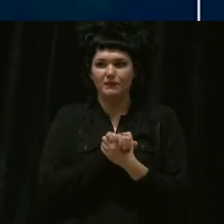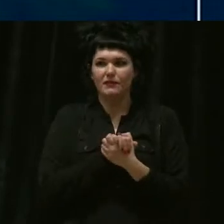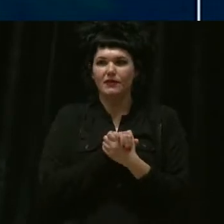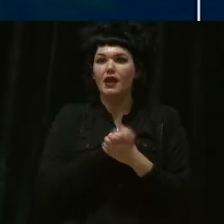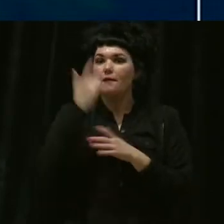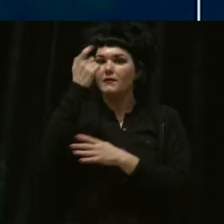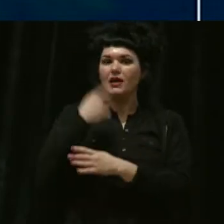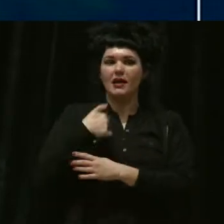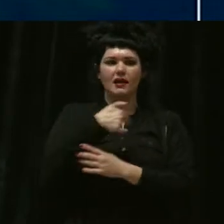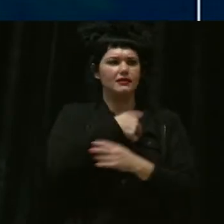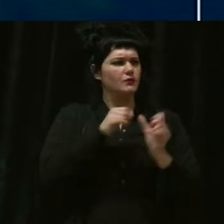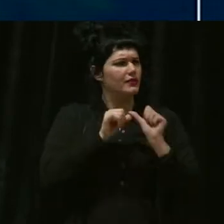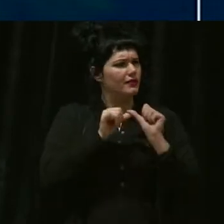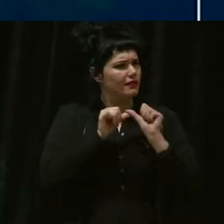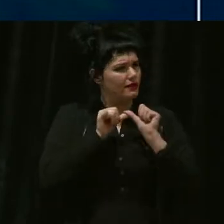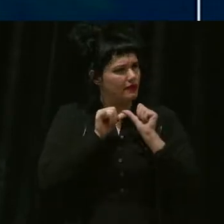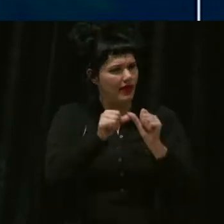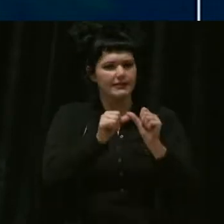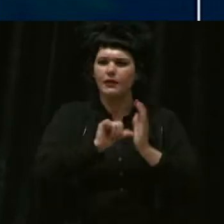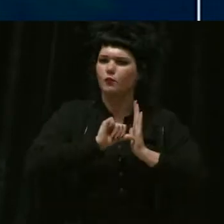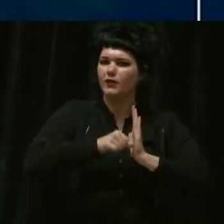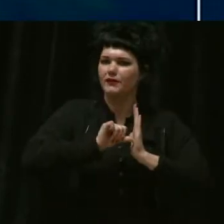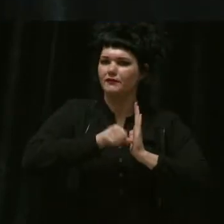Because we constantly reinforce it.